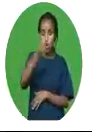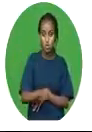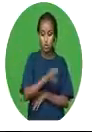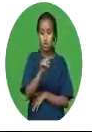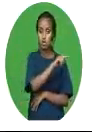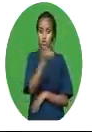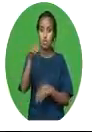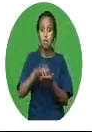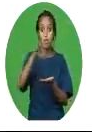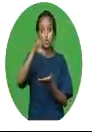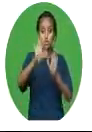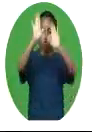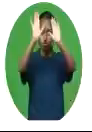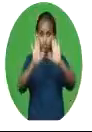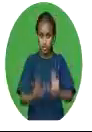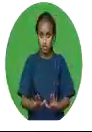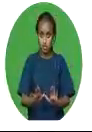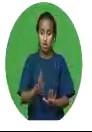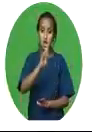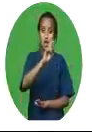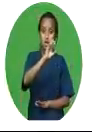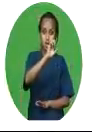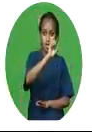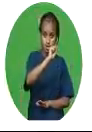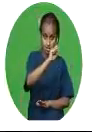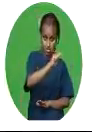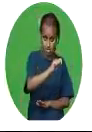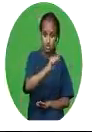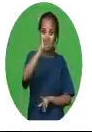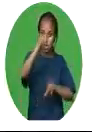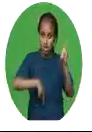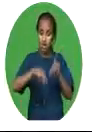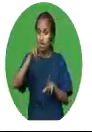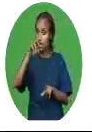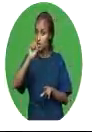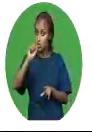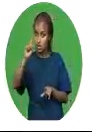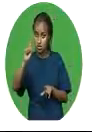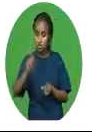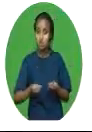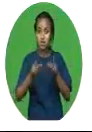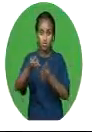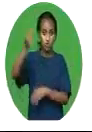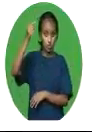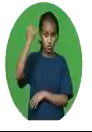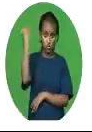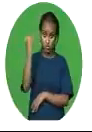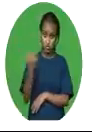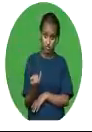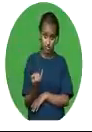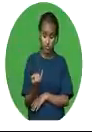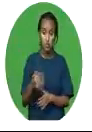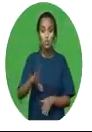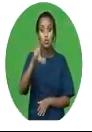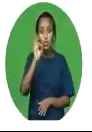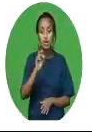vertical projection of planes RST and line XY are given on the figure. To